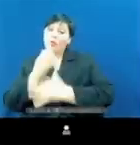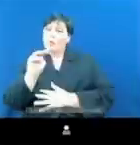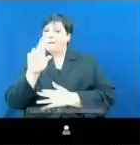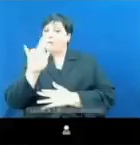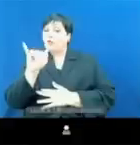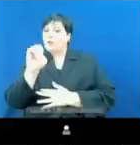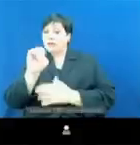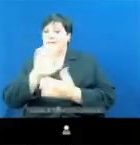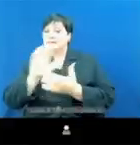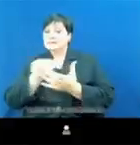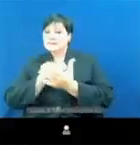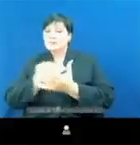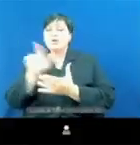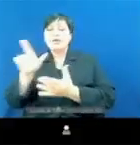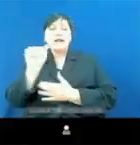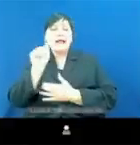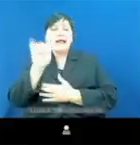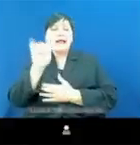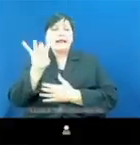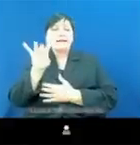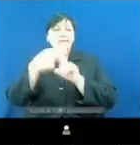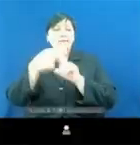courses